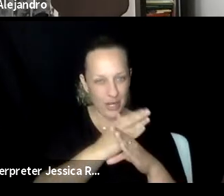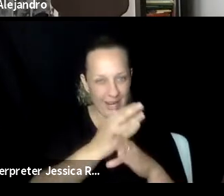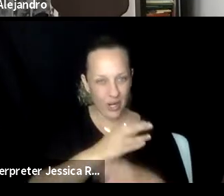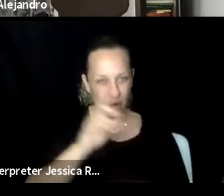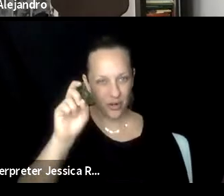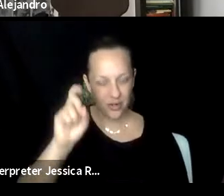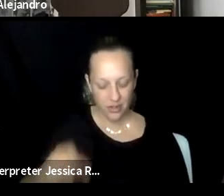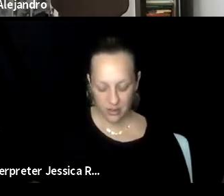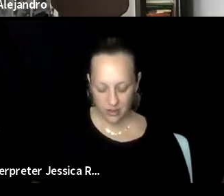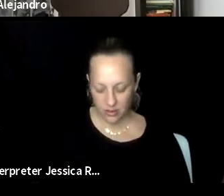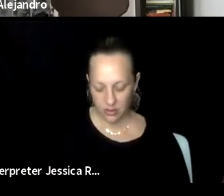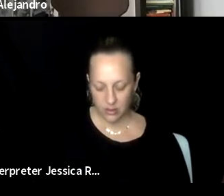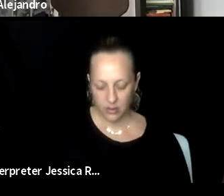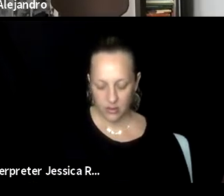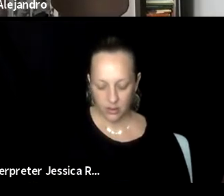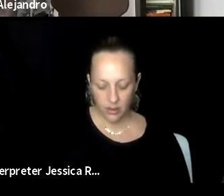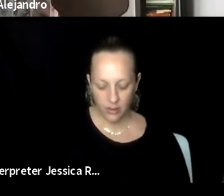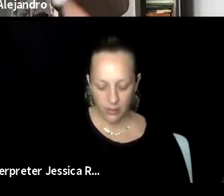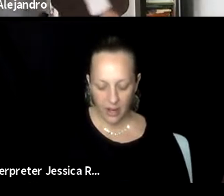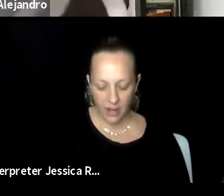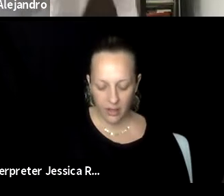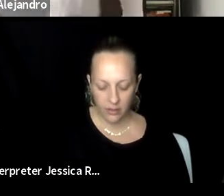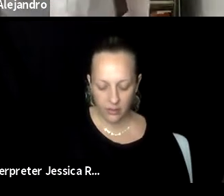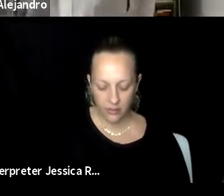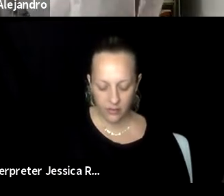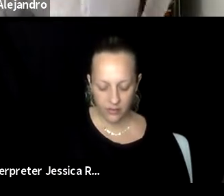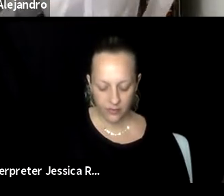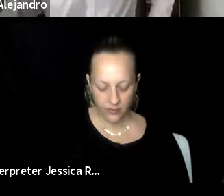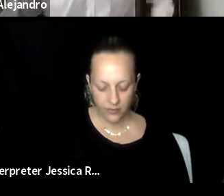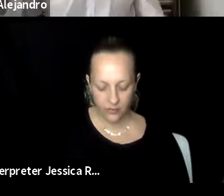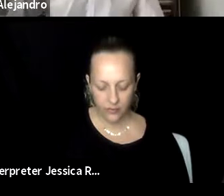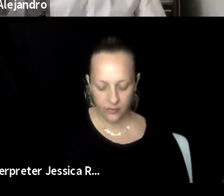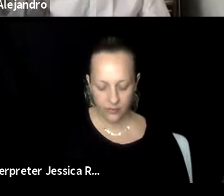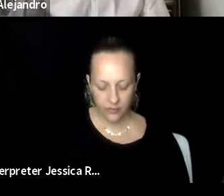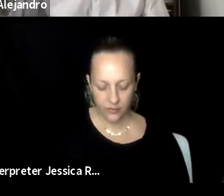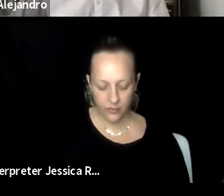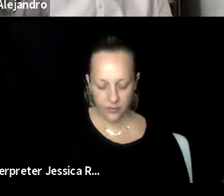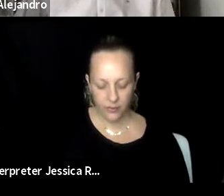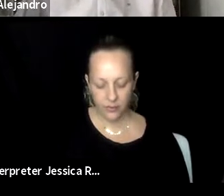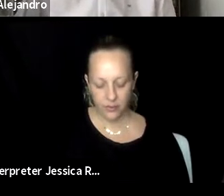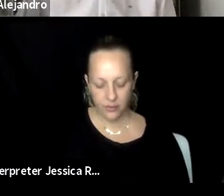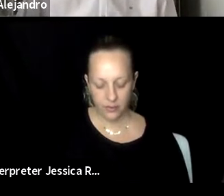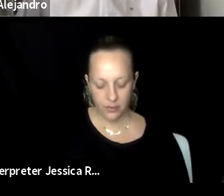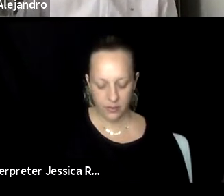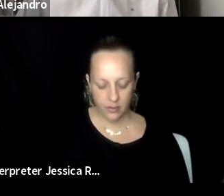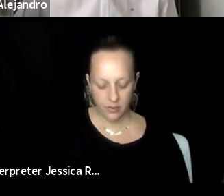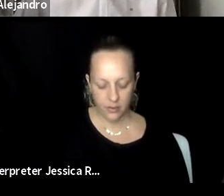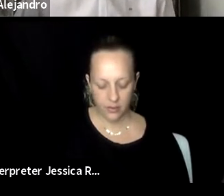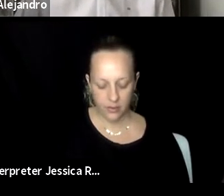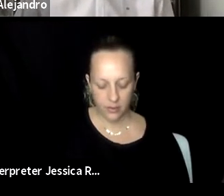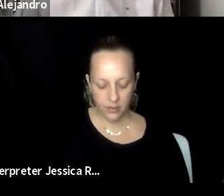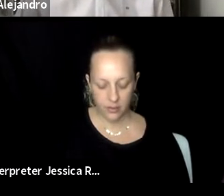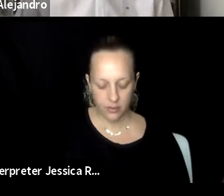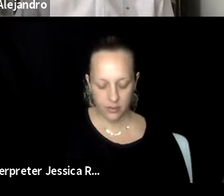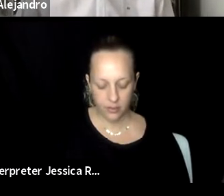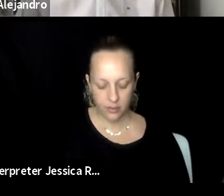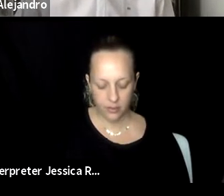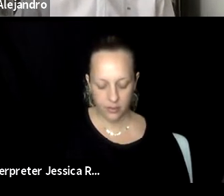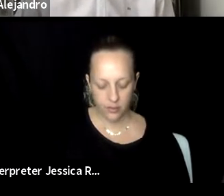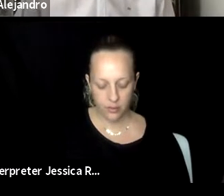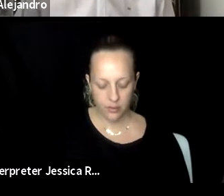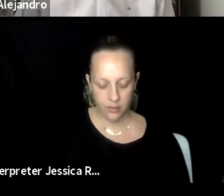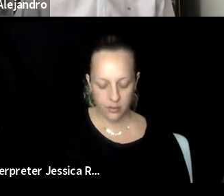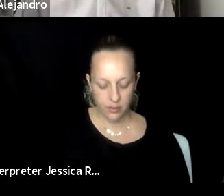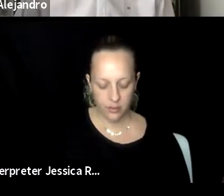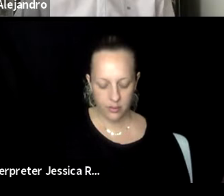I don't think so. The settings are set to be